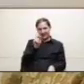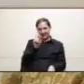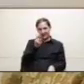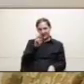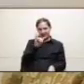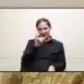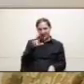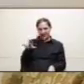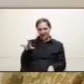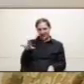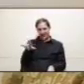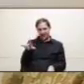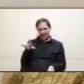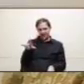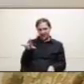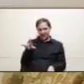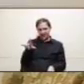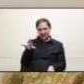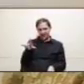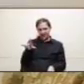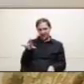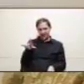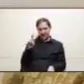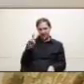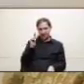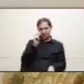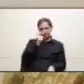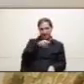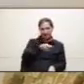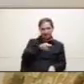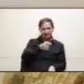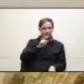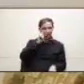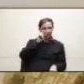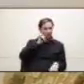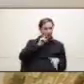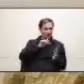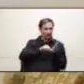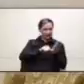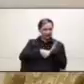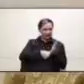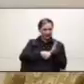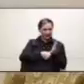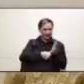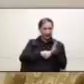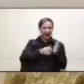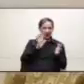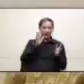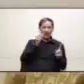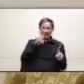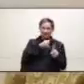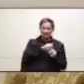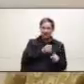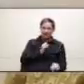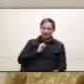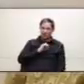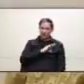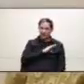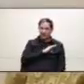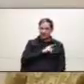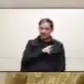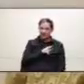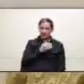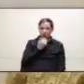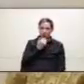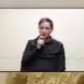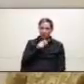should have been paid into the pension funds? How would it impact on the employees who should